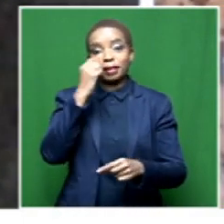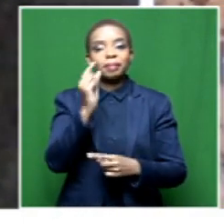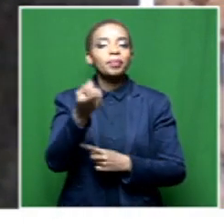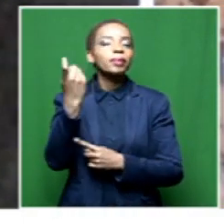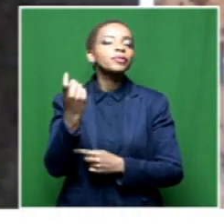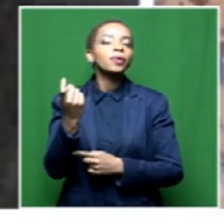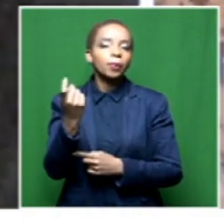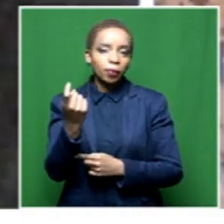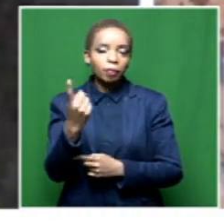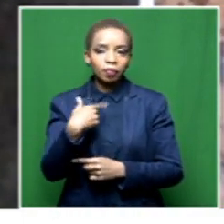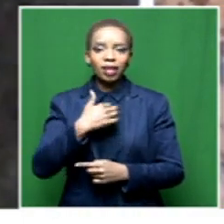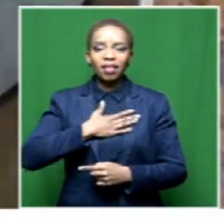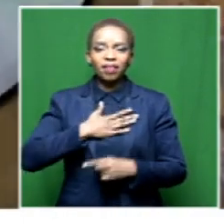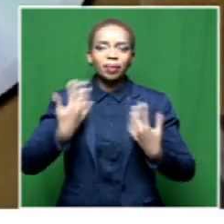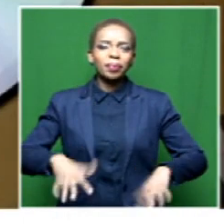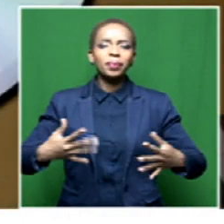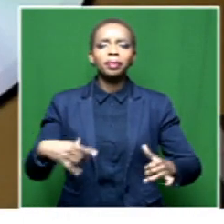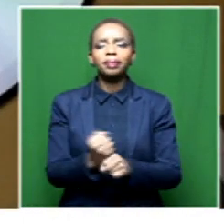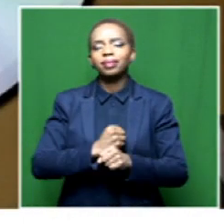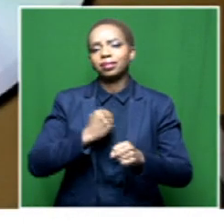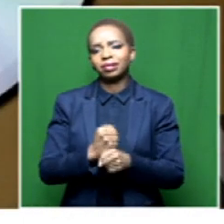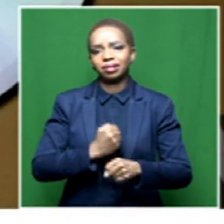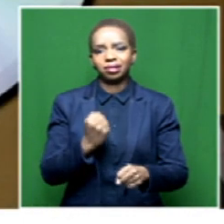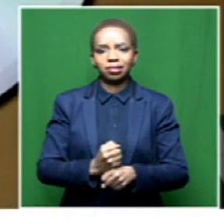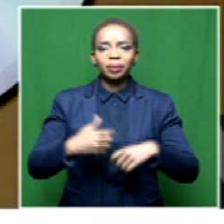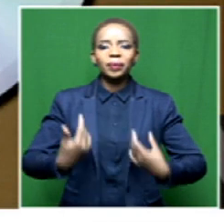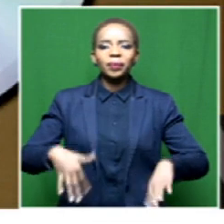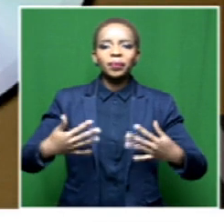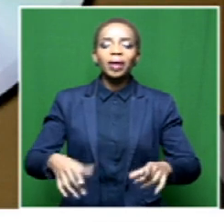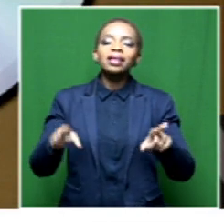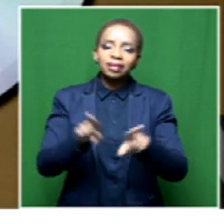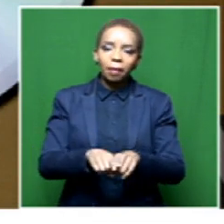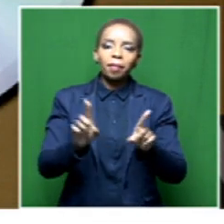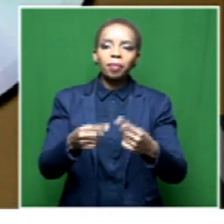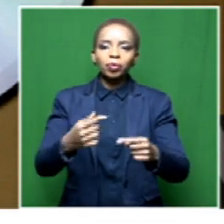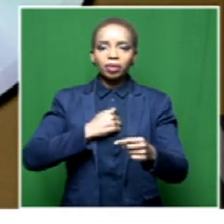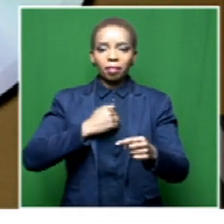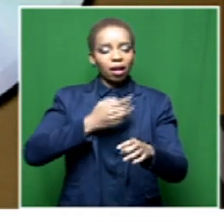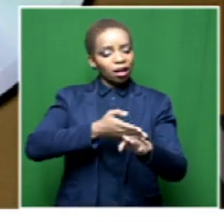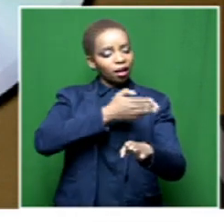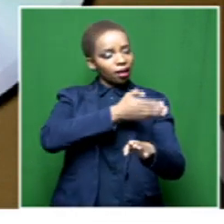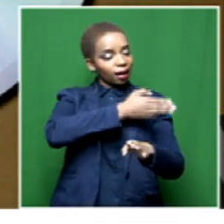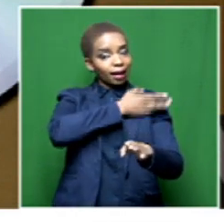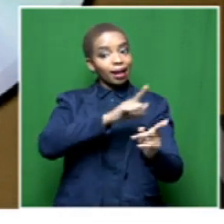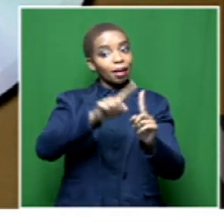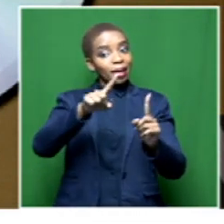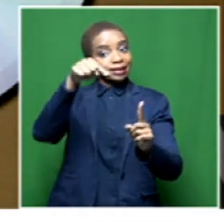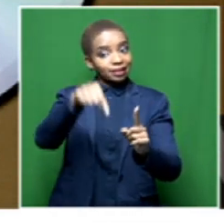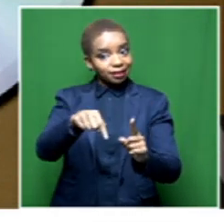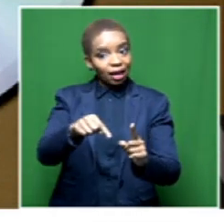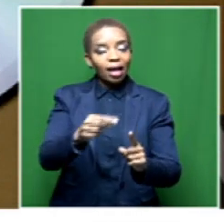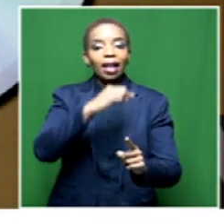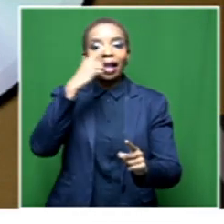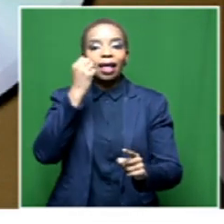I just didn't outdid myself. I did the best as I did with the first one. So Ubizo, it actually